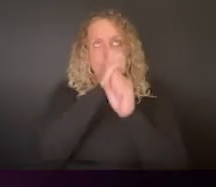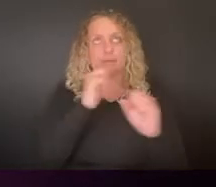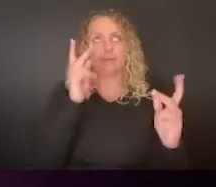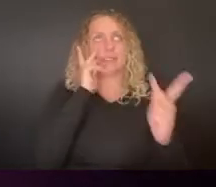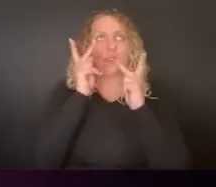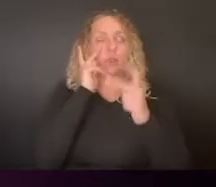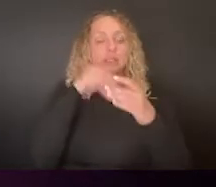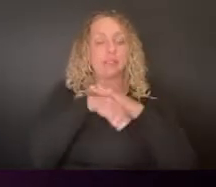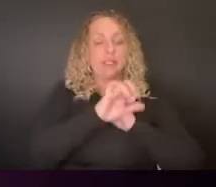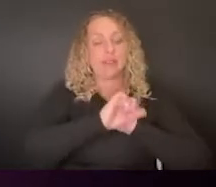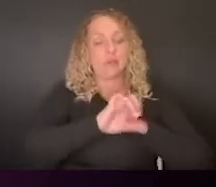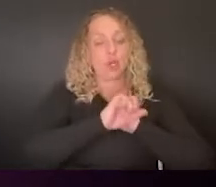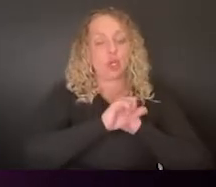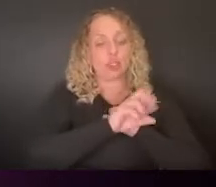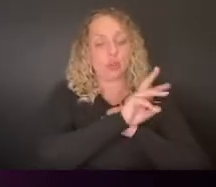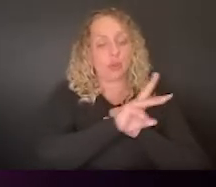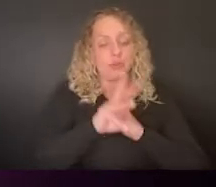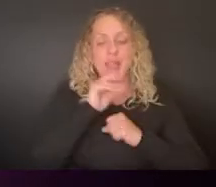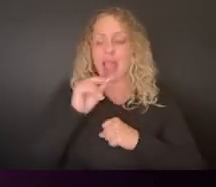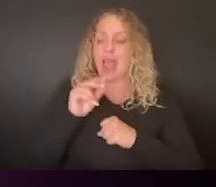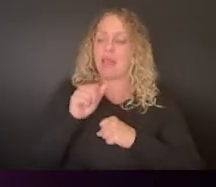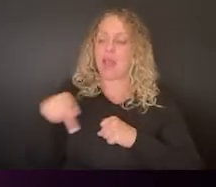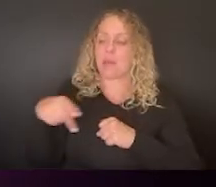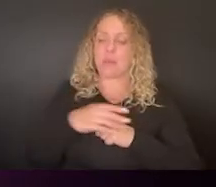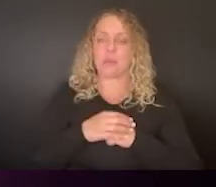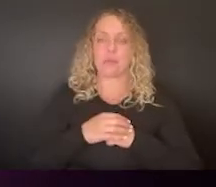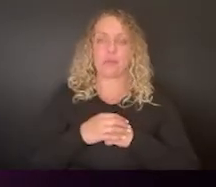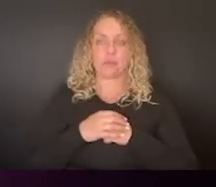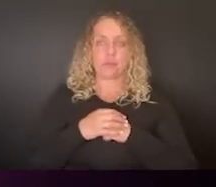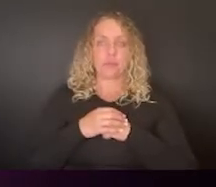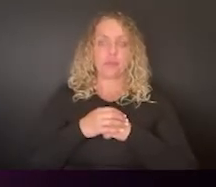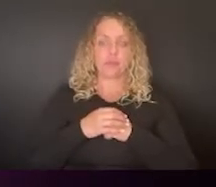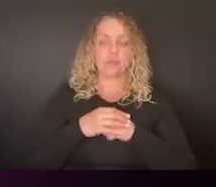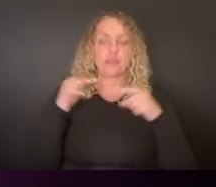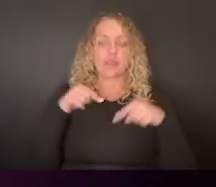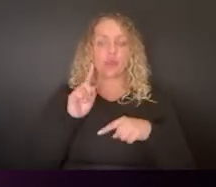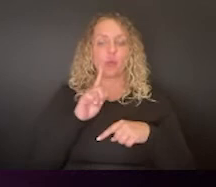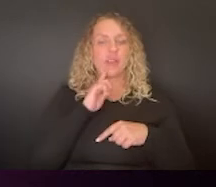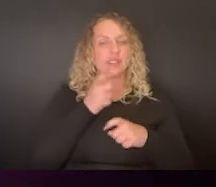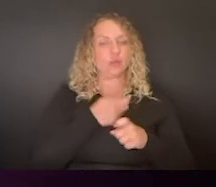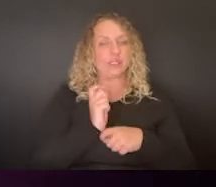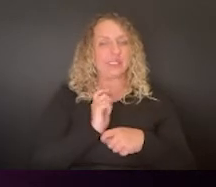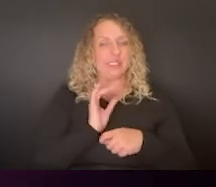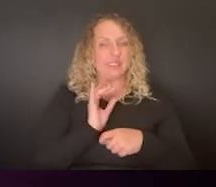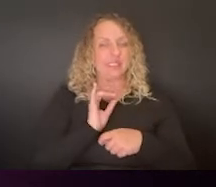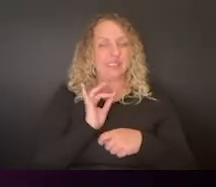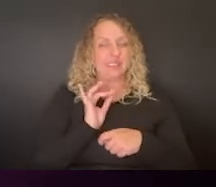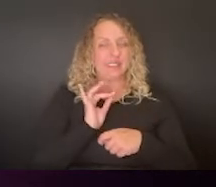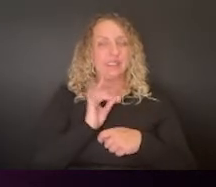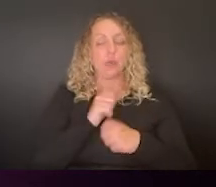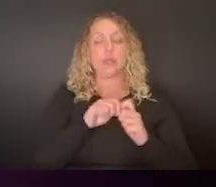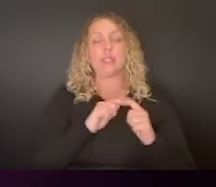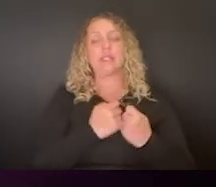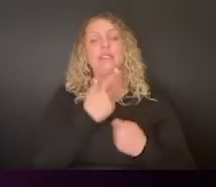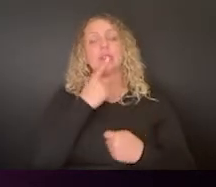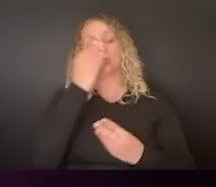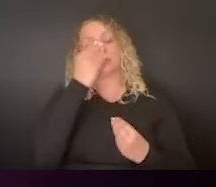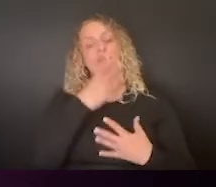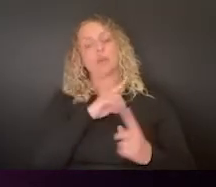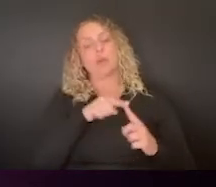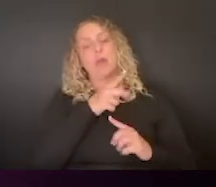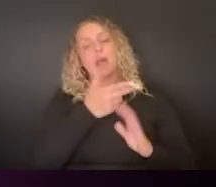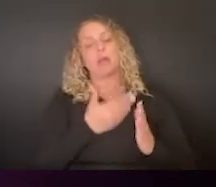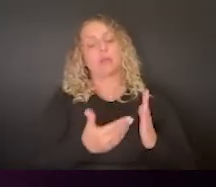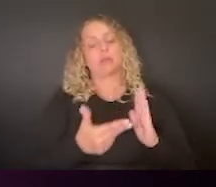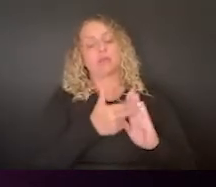Now, once that North Star is established, it's time for teams to go to work to roll these brand visuals into the marketing site and the product